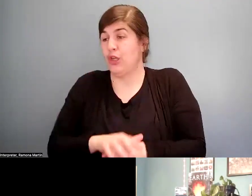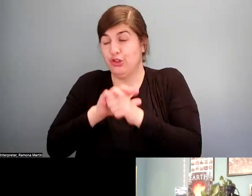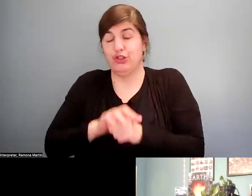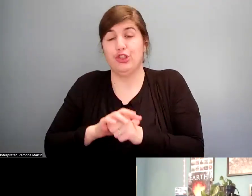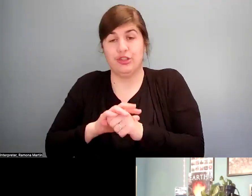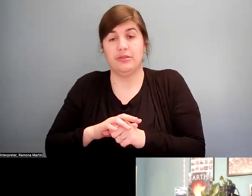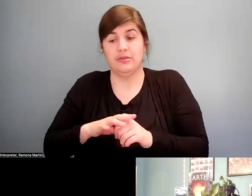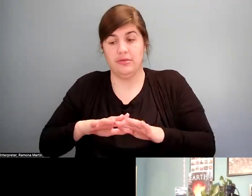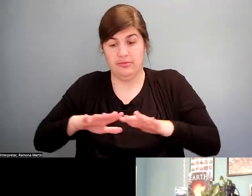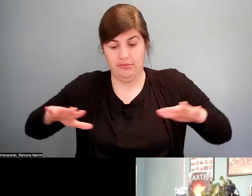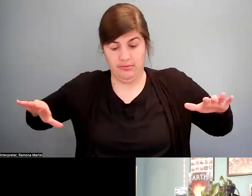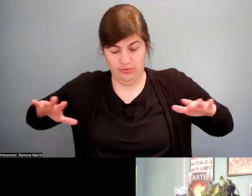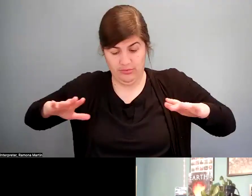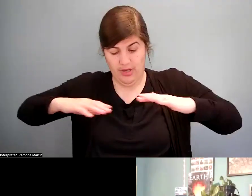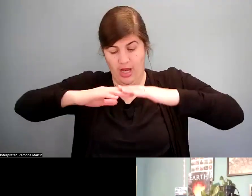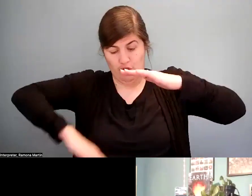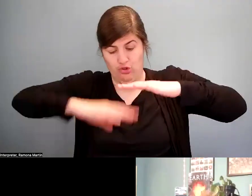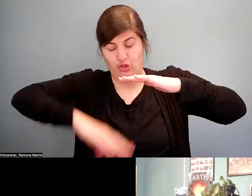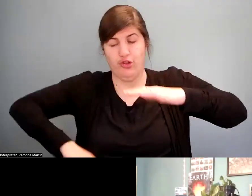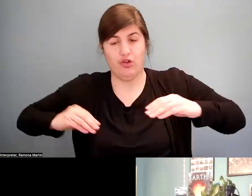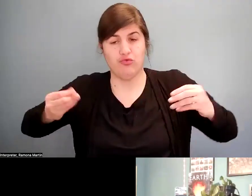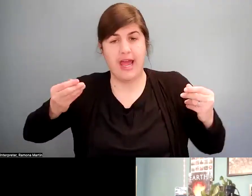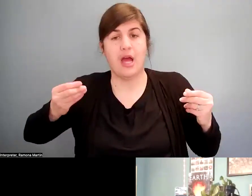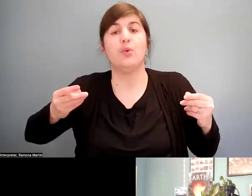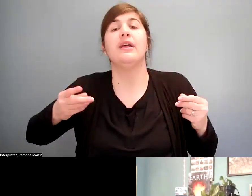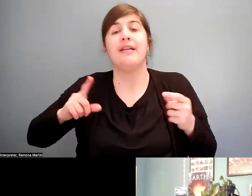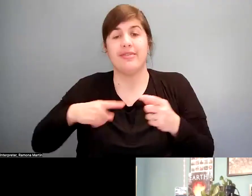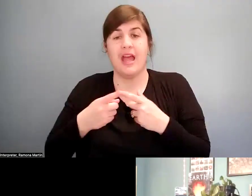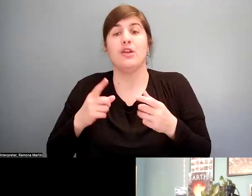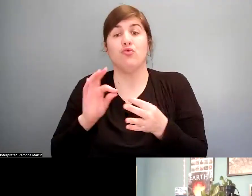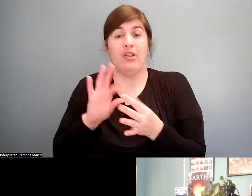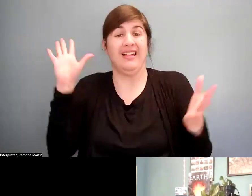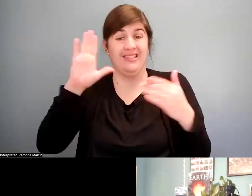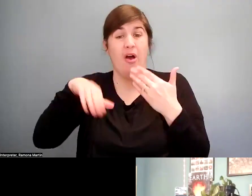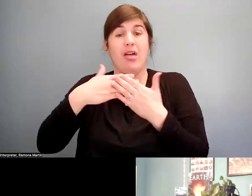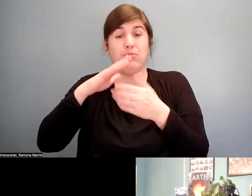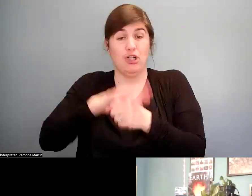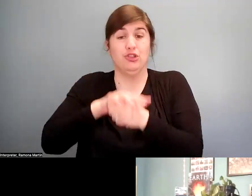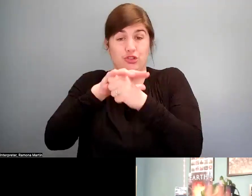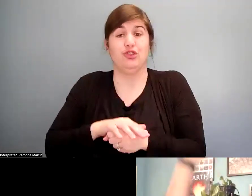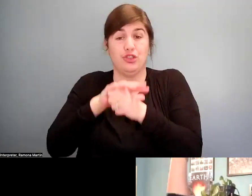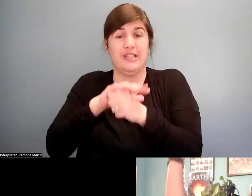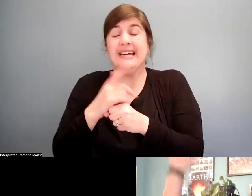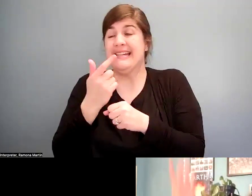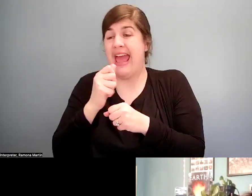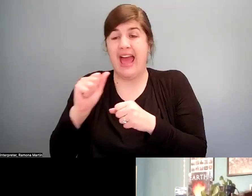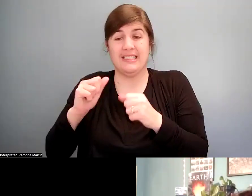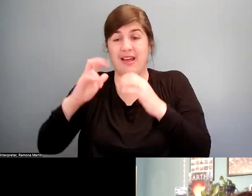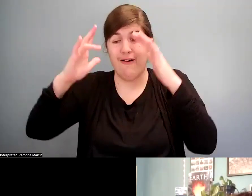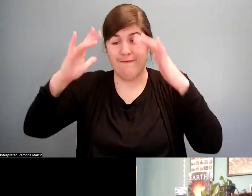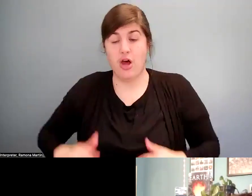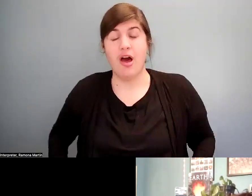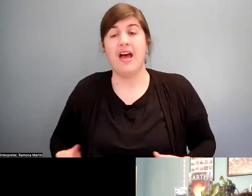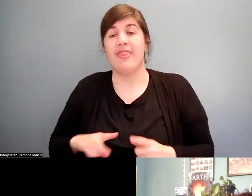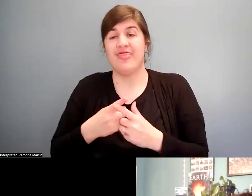gas dissolved in the liquid. And when you release that pressure, all of those gas bubbles form and it drives the explosion of the